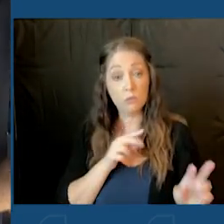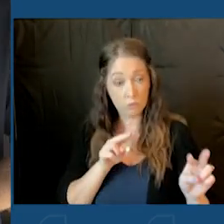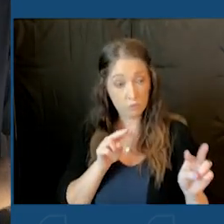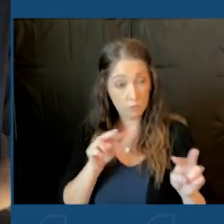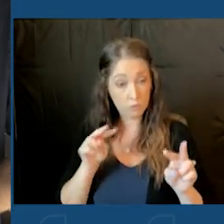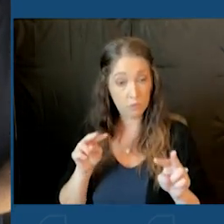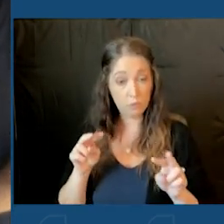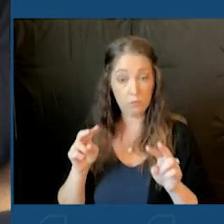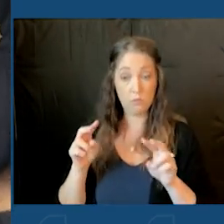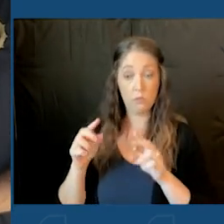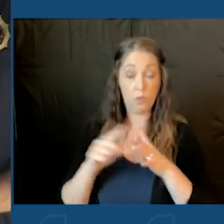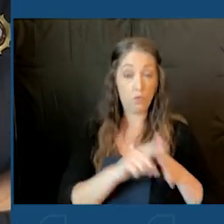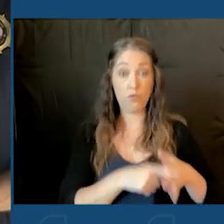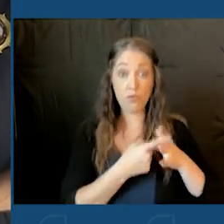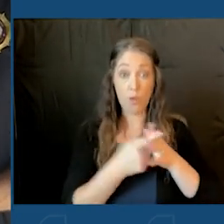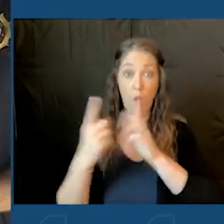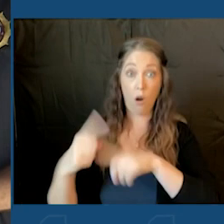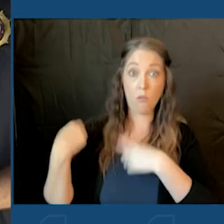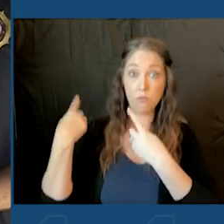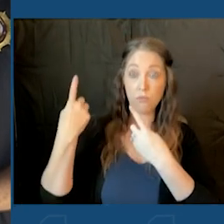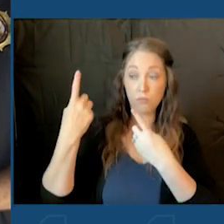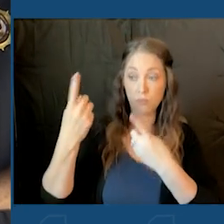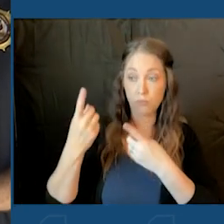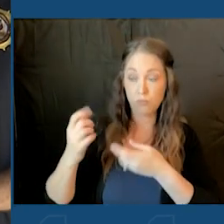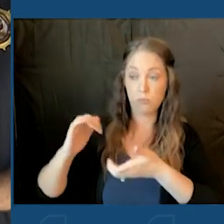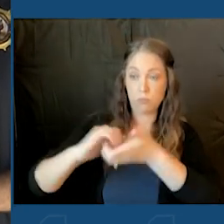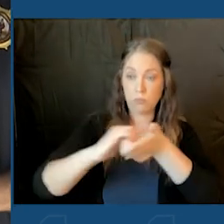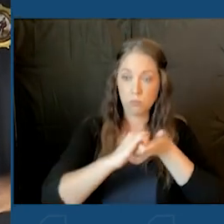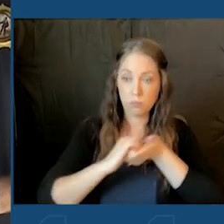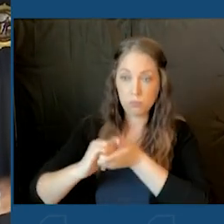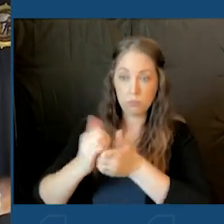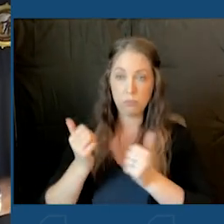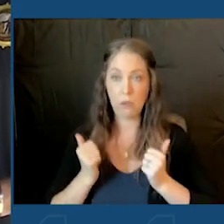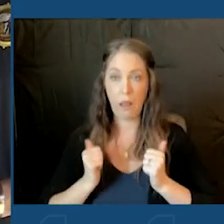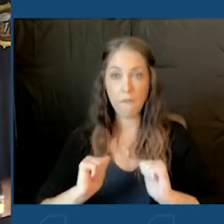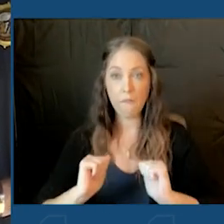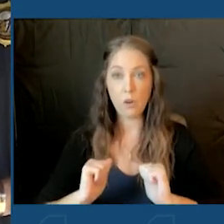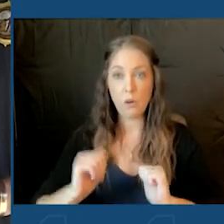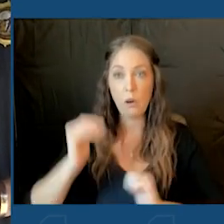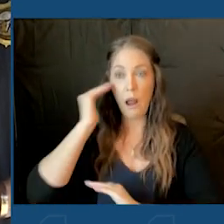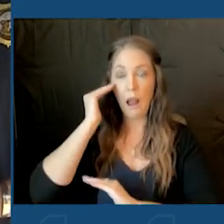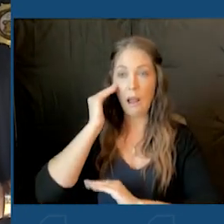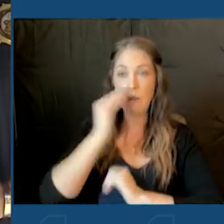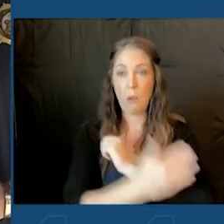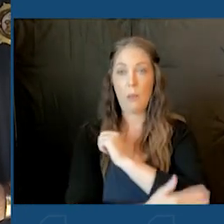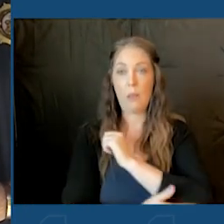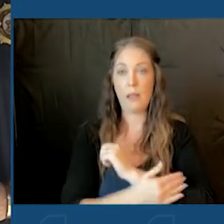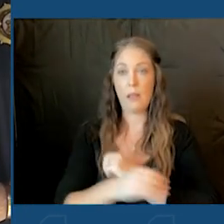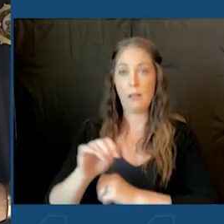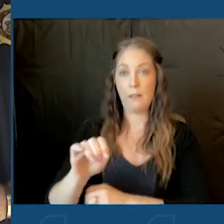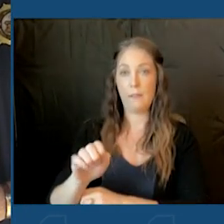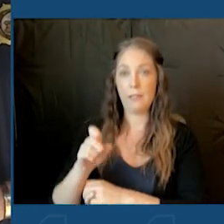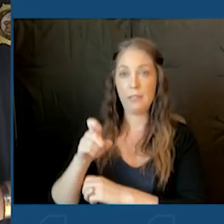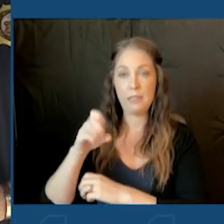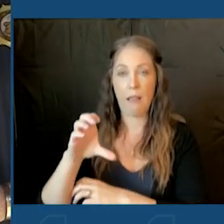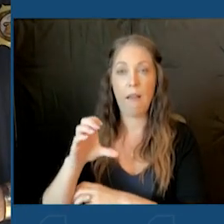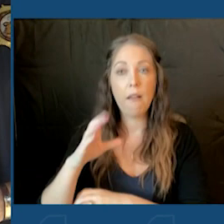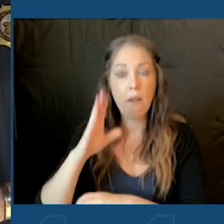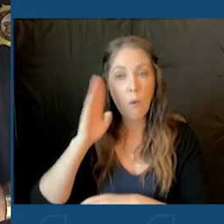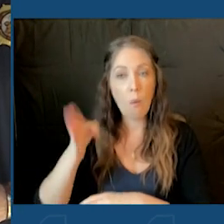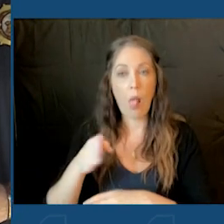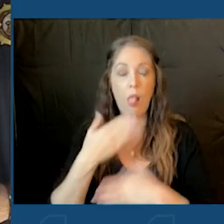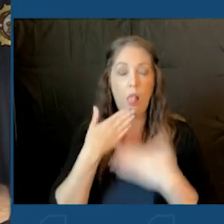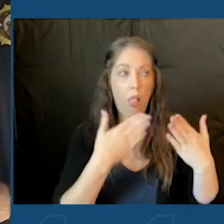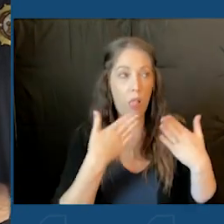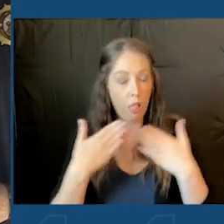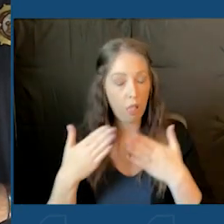incredibly coordinated effort. I want to thank, and I know the county executive will thank all the individuals from Ulster County who've been on the ground, our sheriffs, our